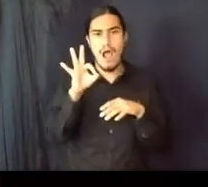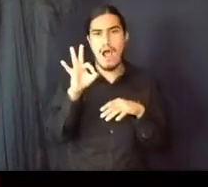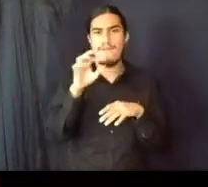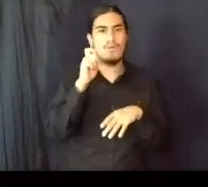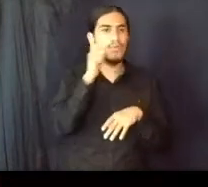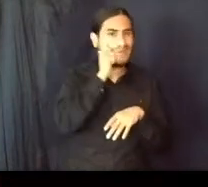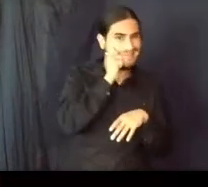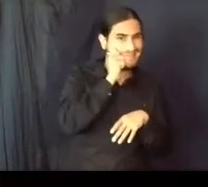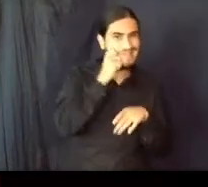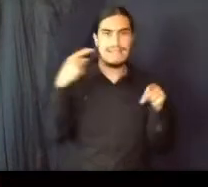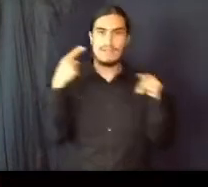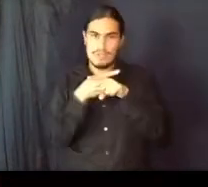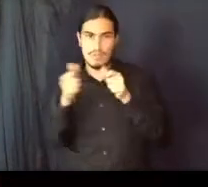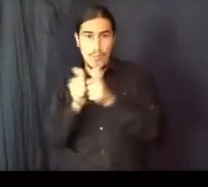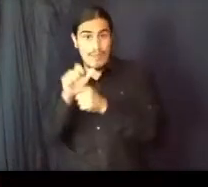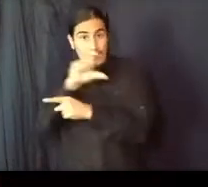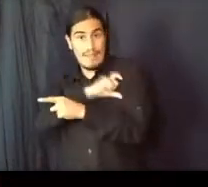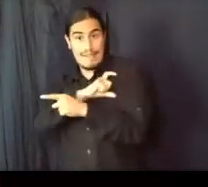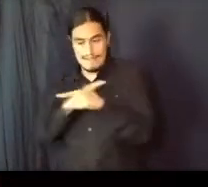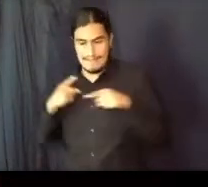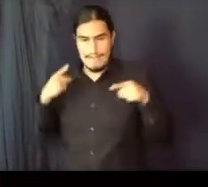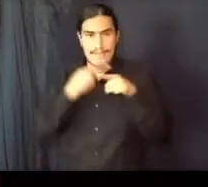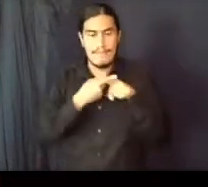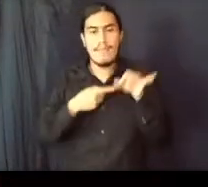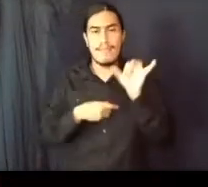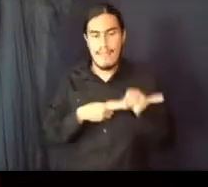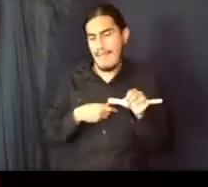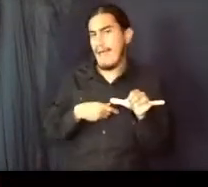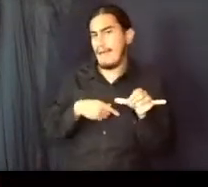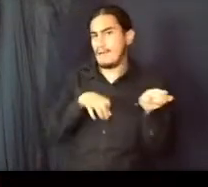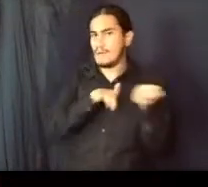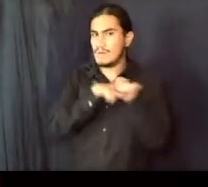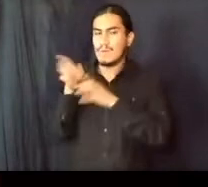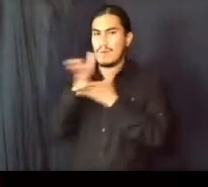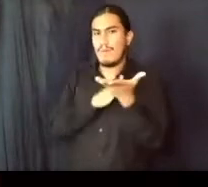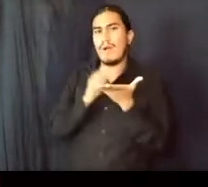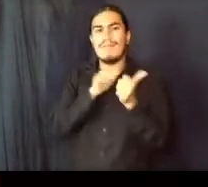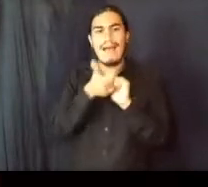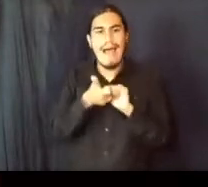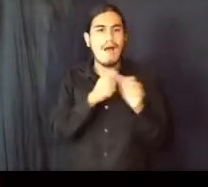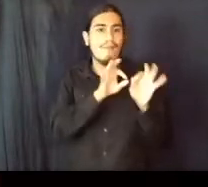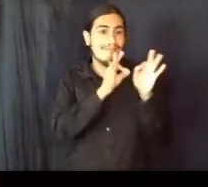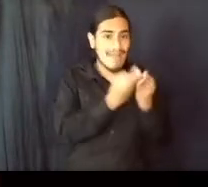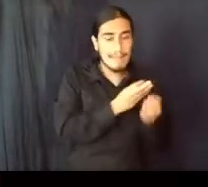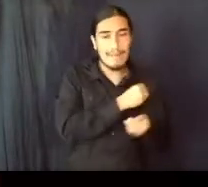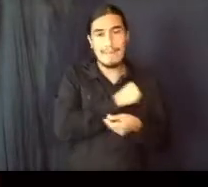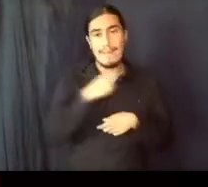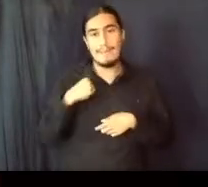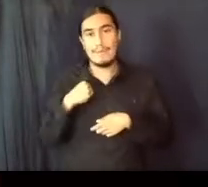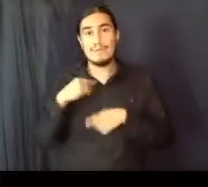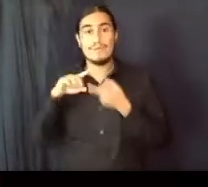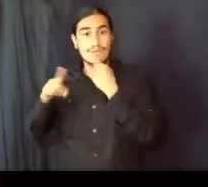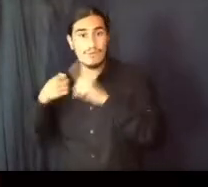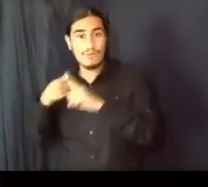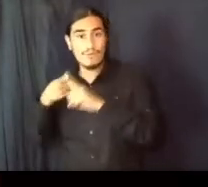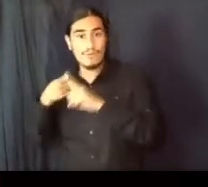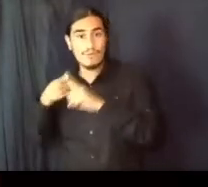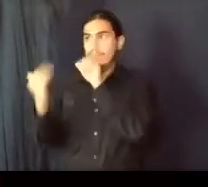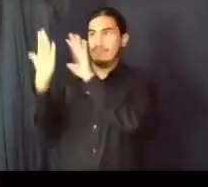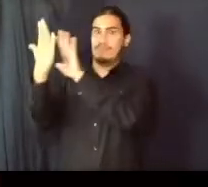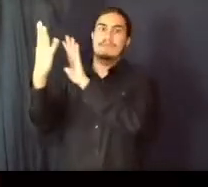also works through the ways in which family members and friends of police victims are treated by the authorities and state